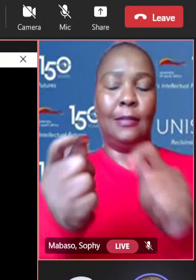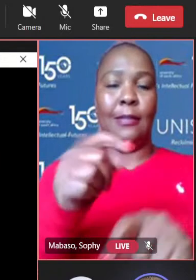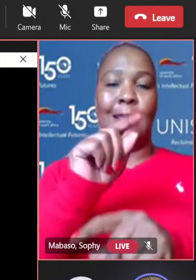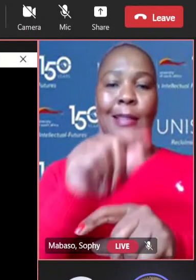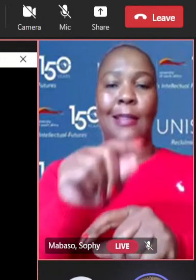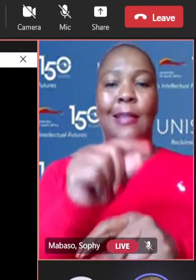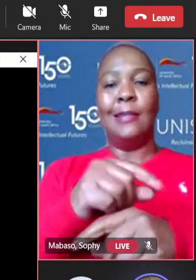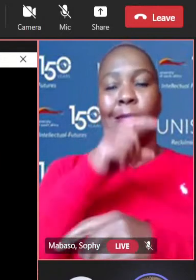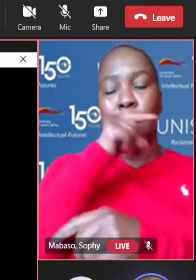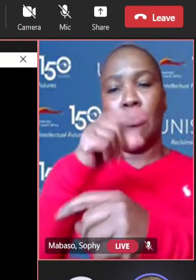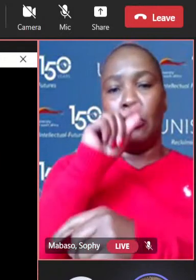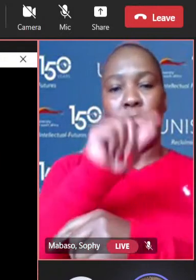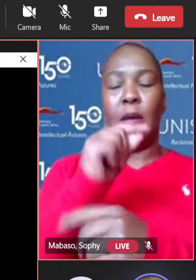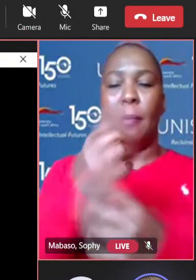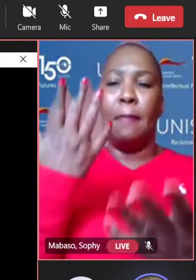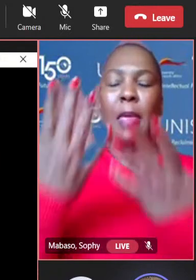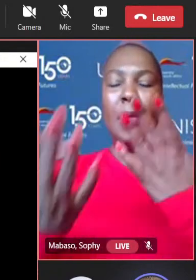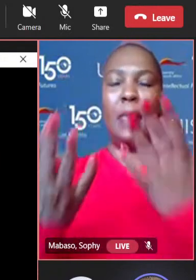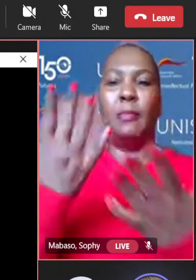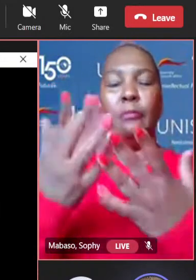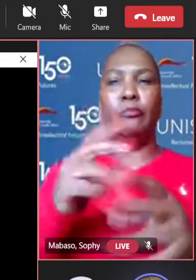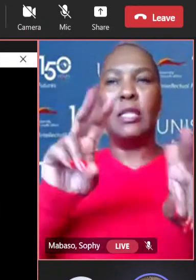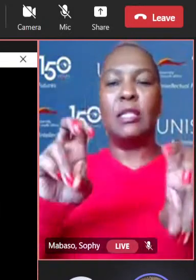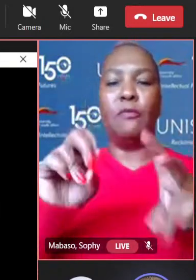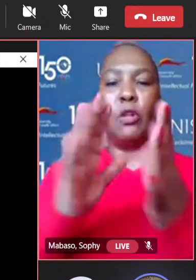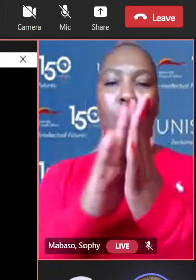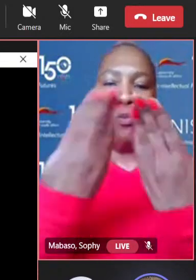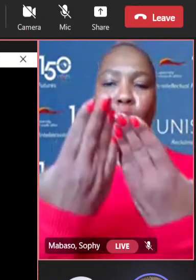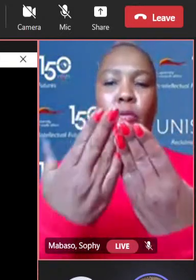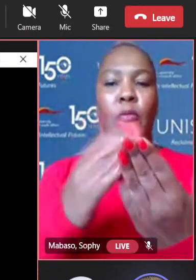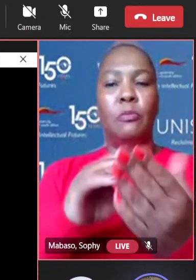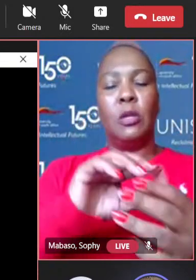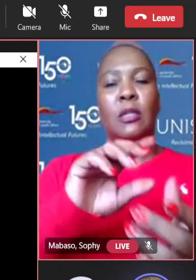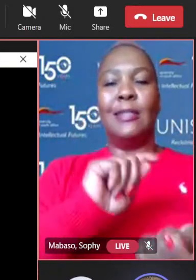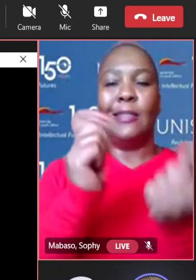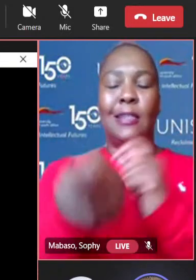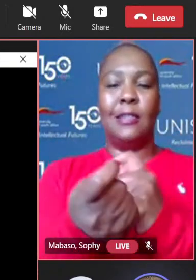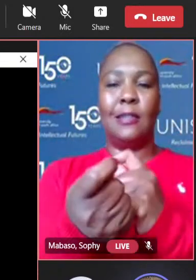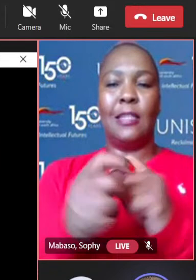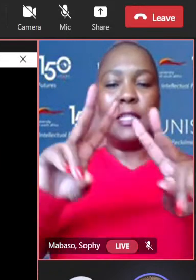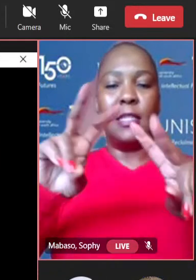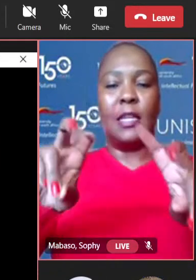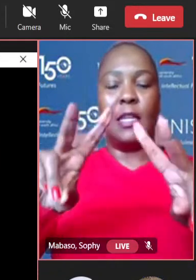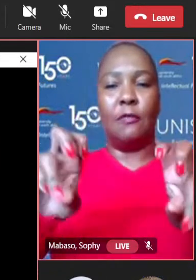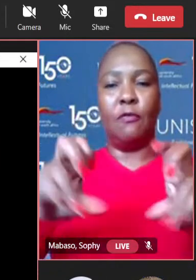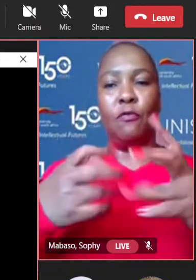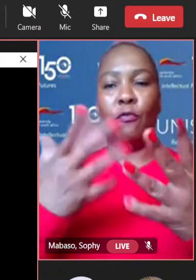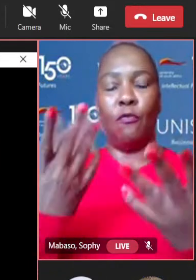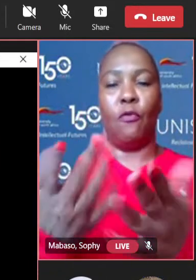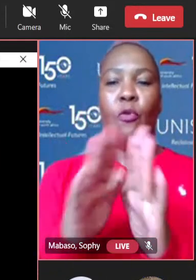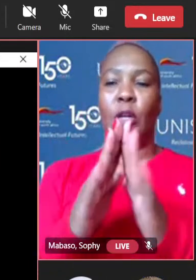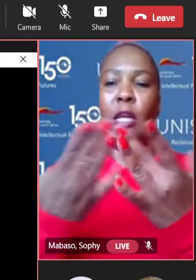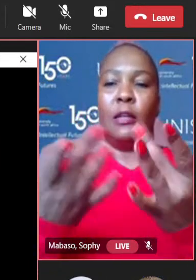for example, you were searching for a book, you can change it to search for a journal and so on.